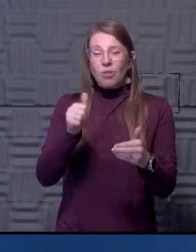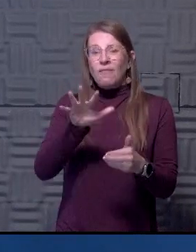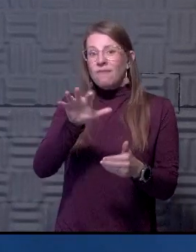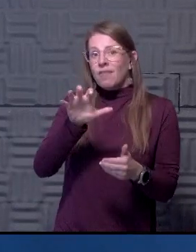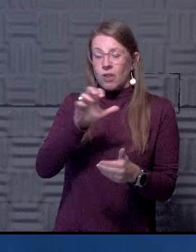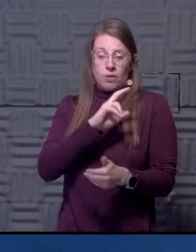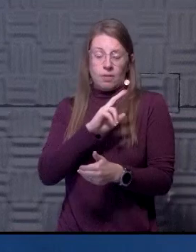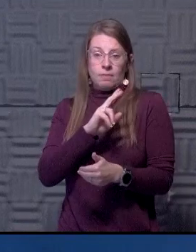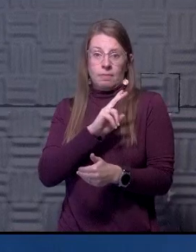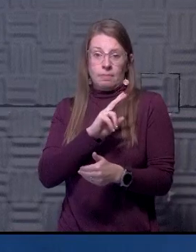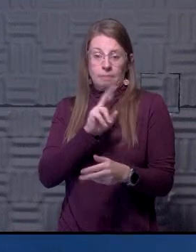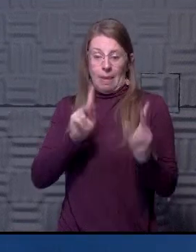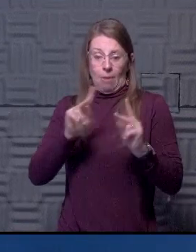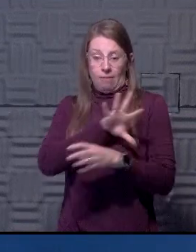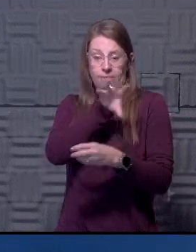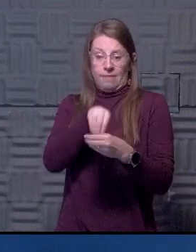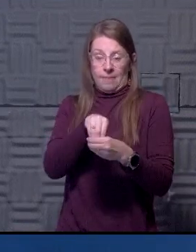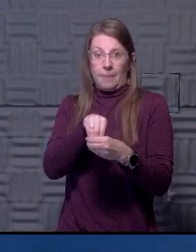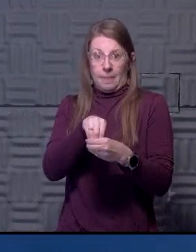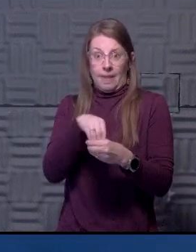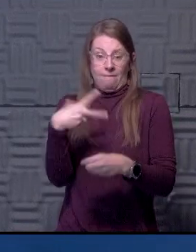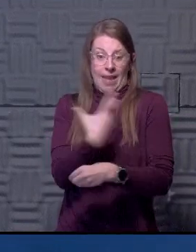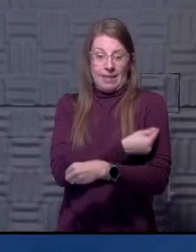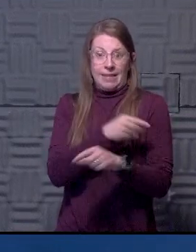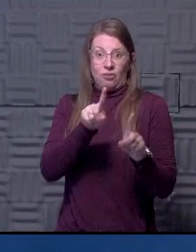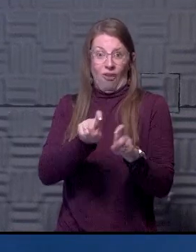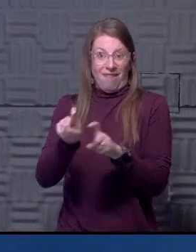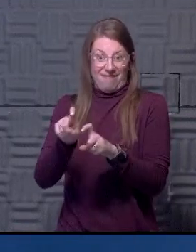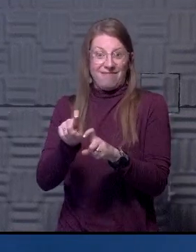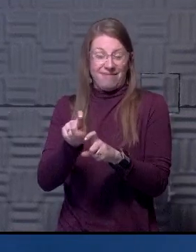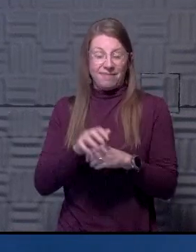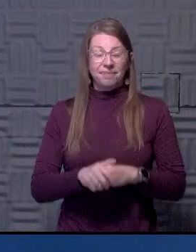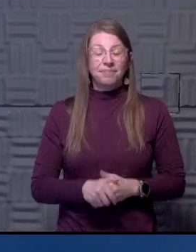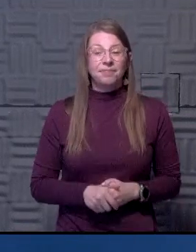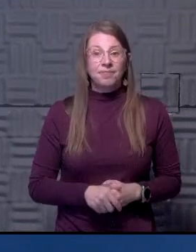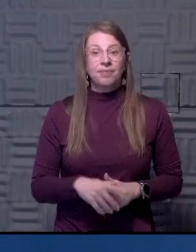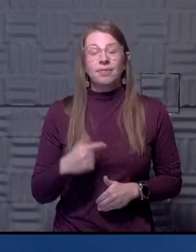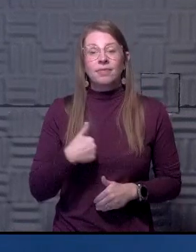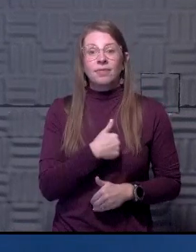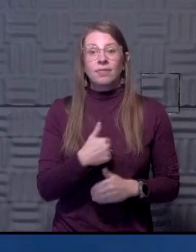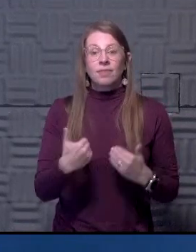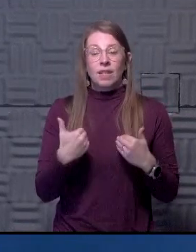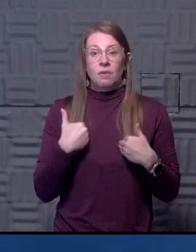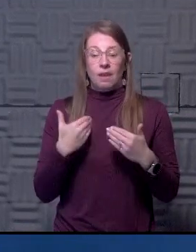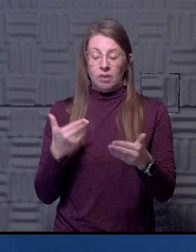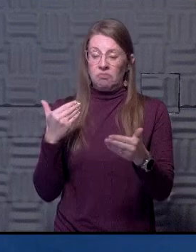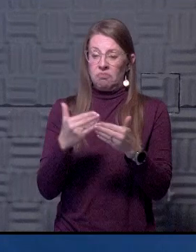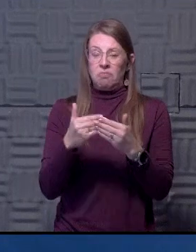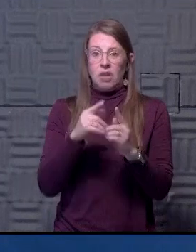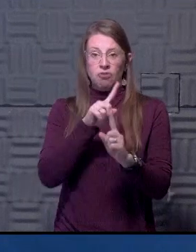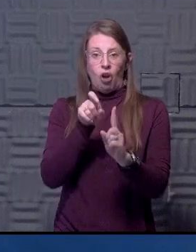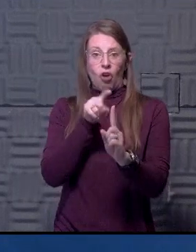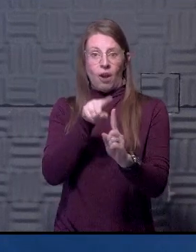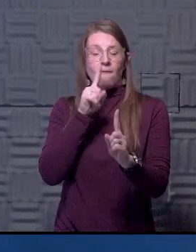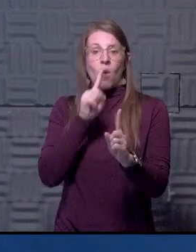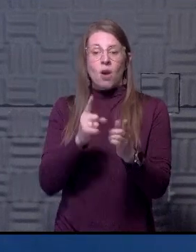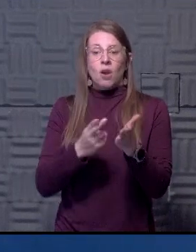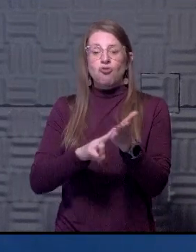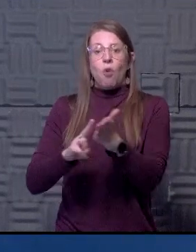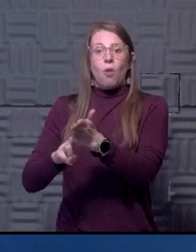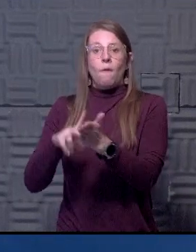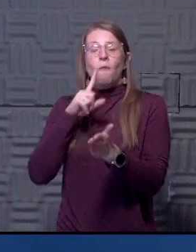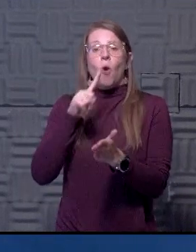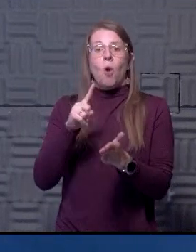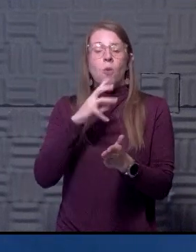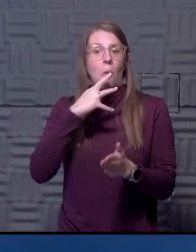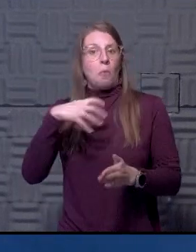here in the vaccine trial. We have hit our targets in terms of enrolling in the elderly.